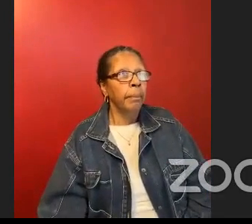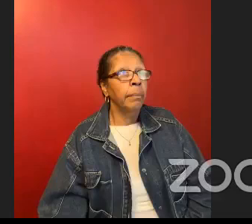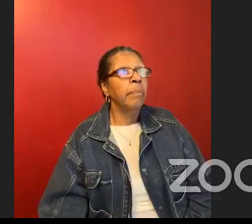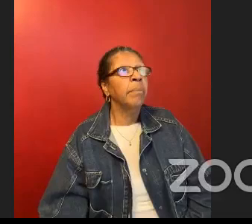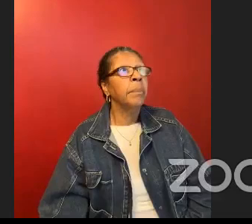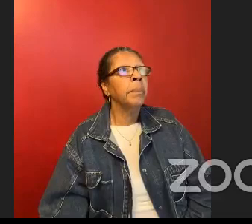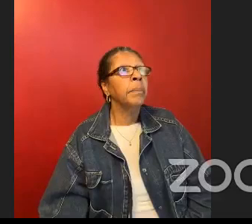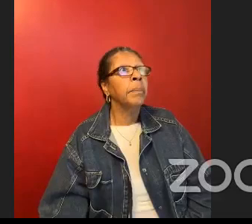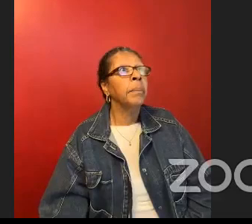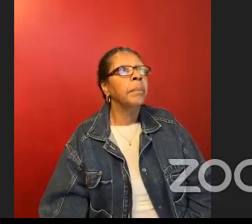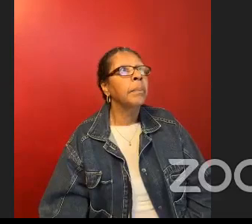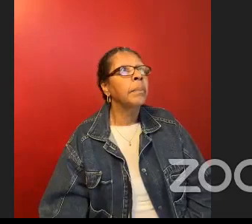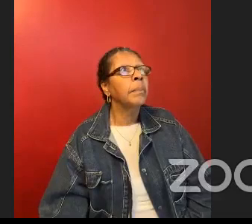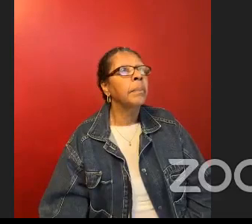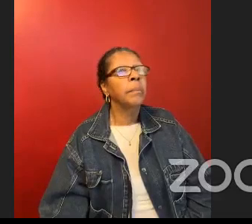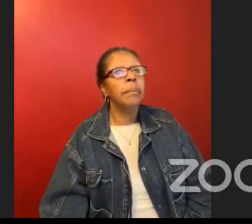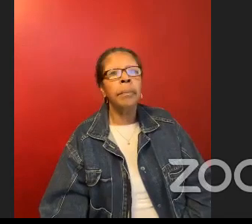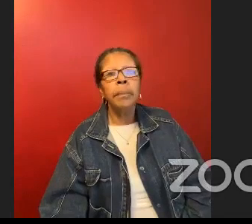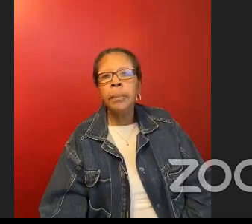Good morning again.